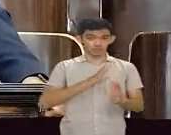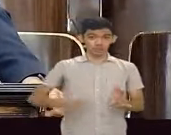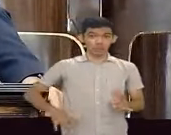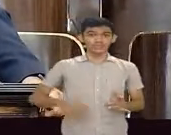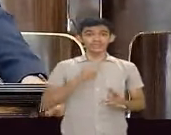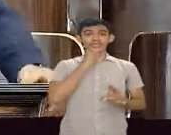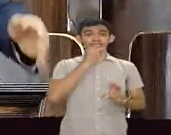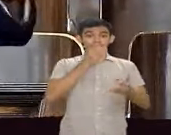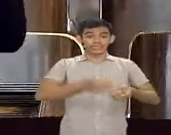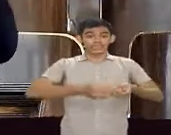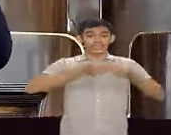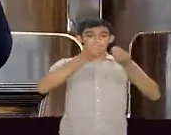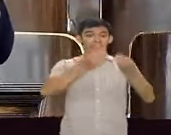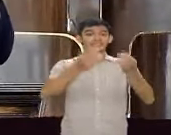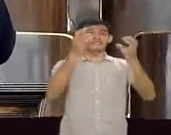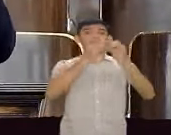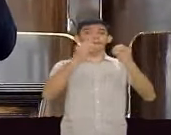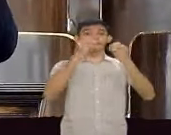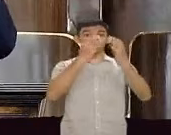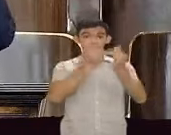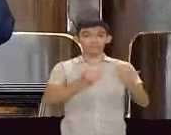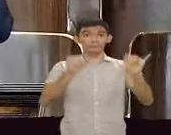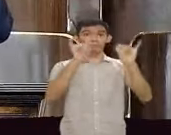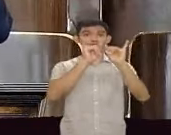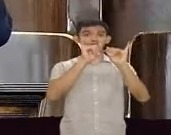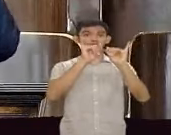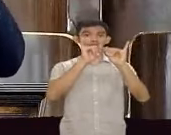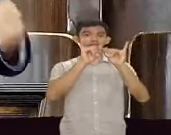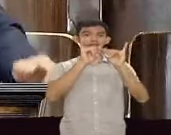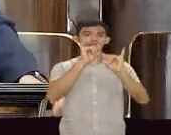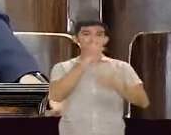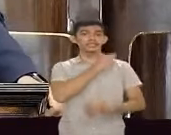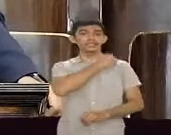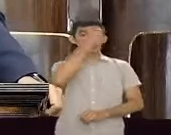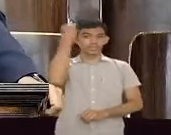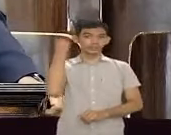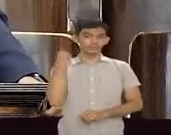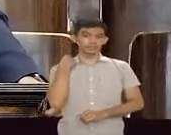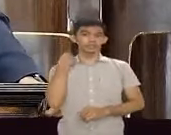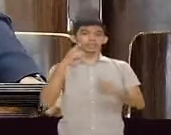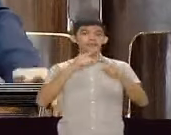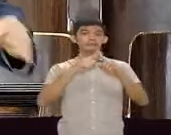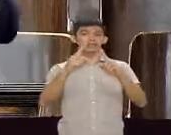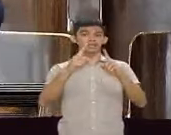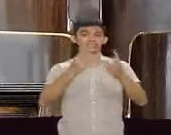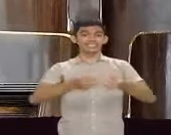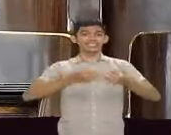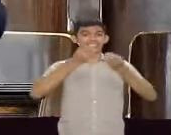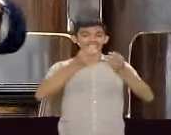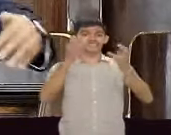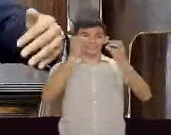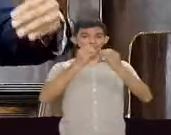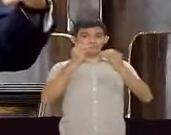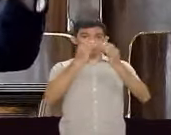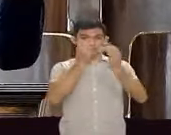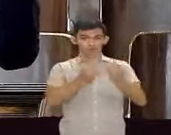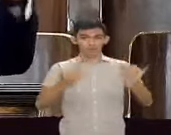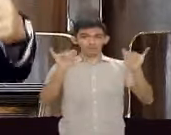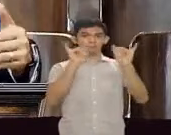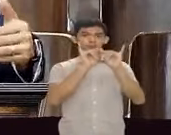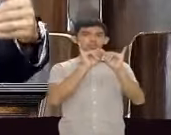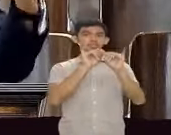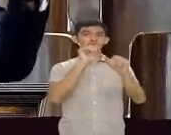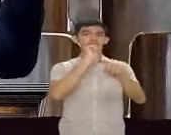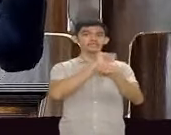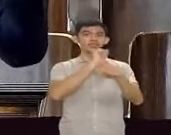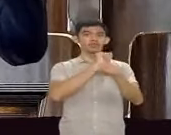Now, hinom to me, Jesus is already in ministry. Dili na ni siya, above na ni sa iyang